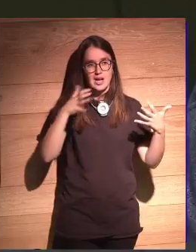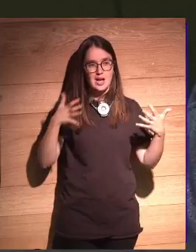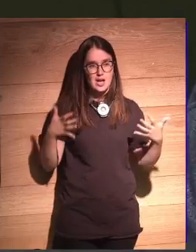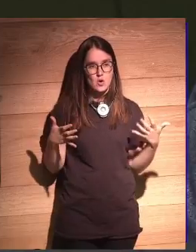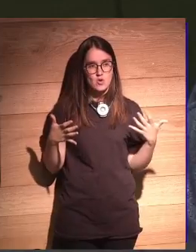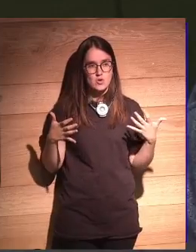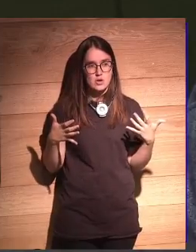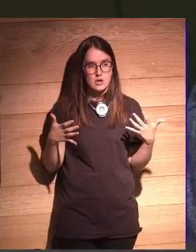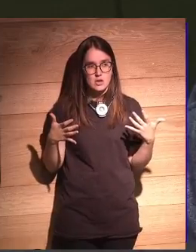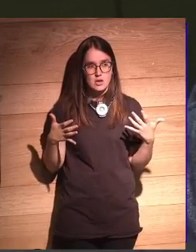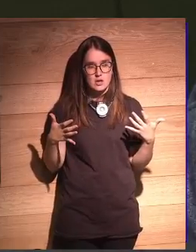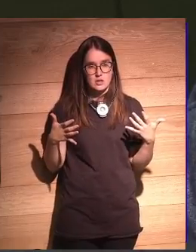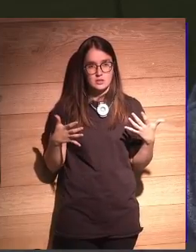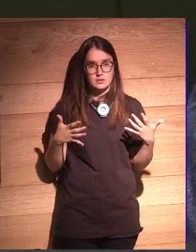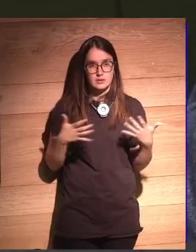see is that